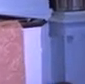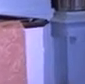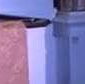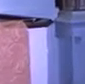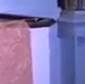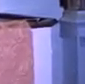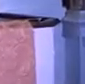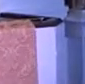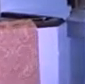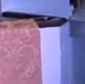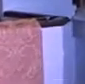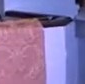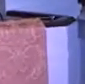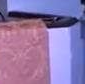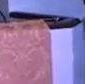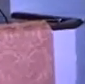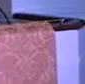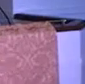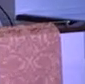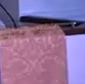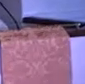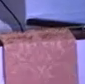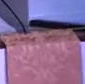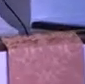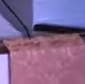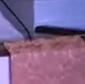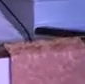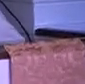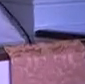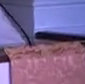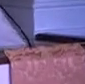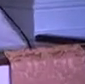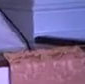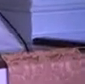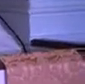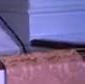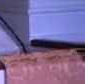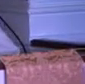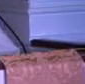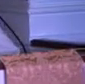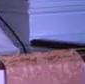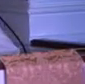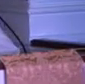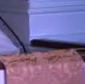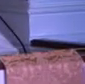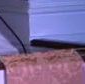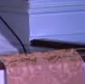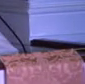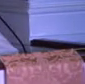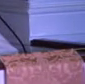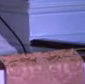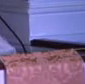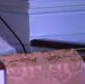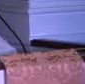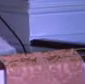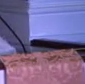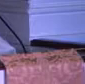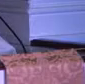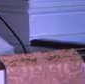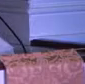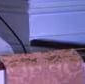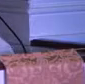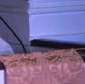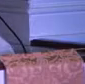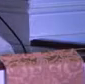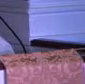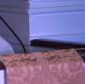religion is dead. Thank you. But the God of faith lives in the experience of the values of Jesus. Long